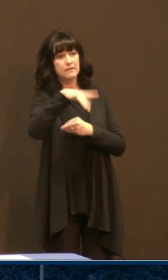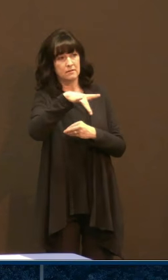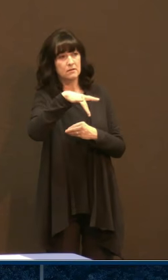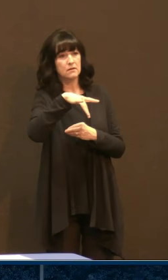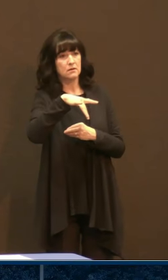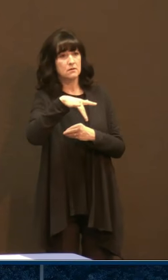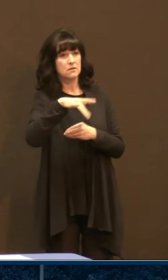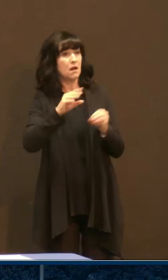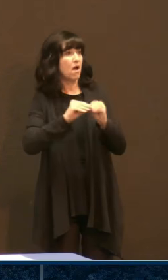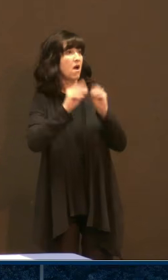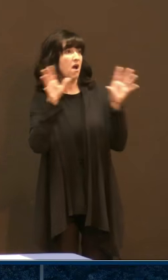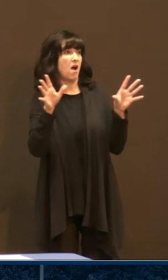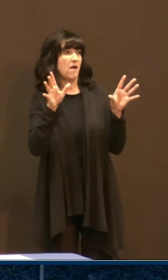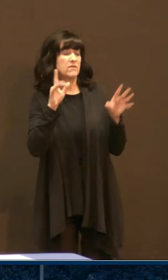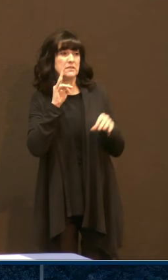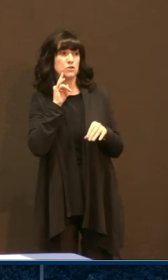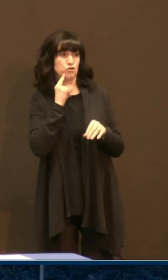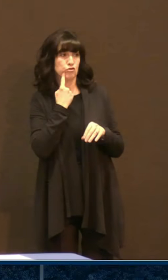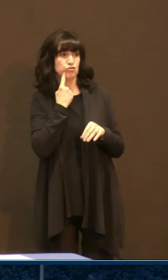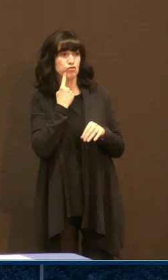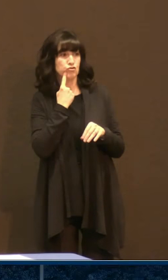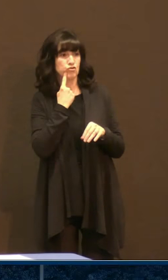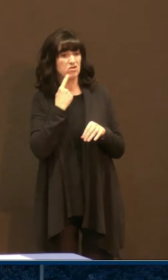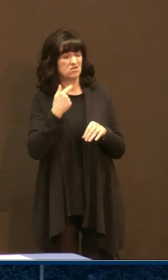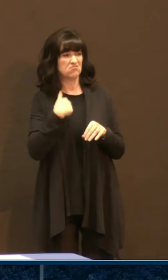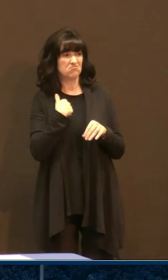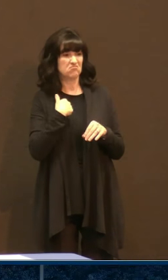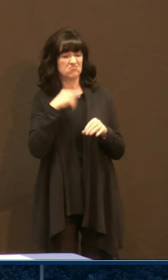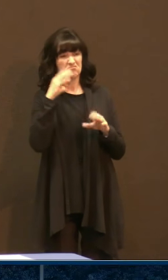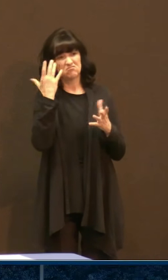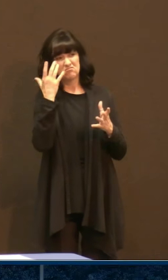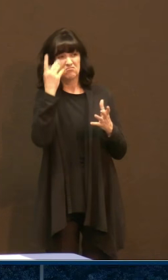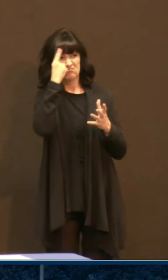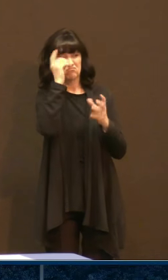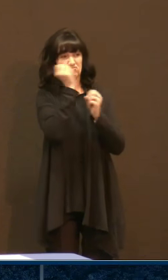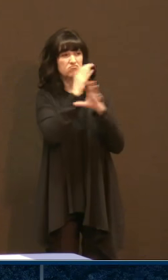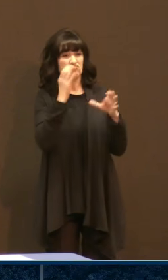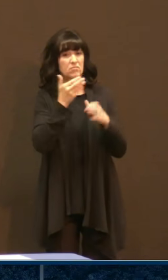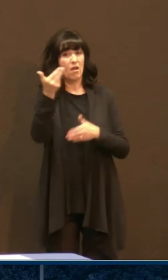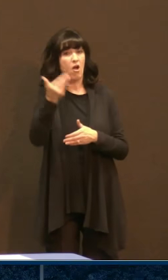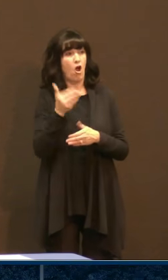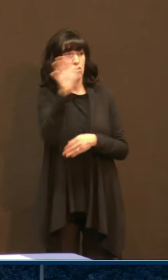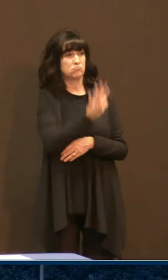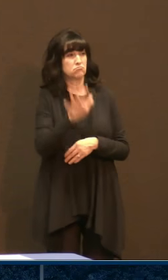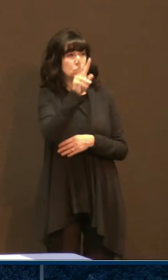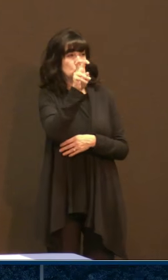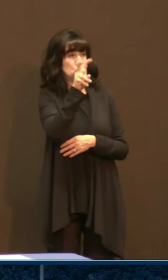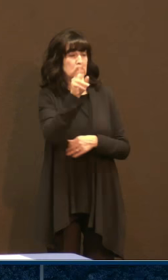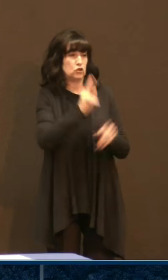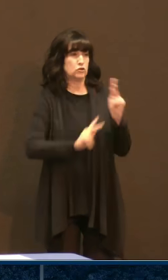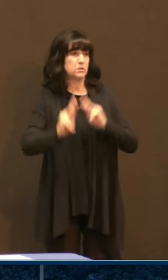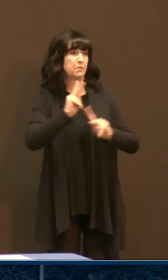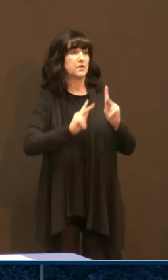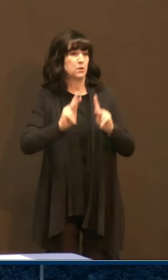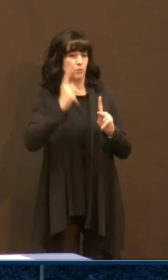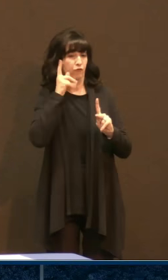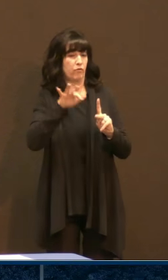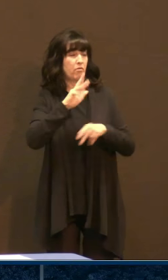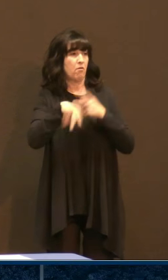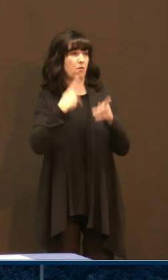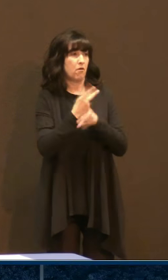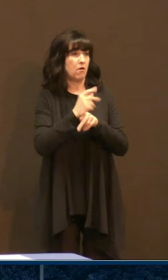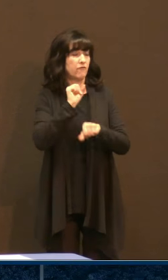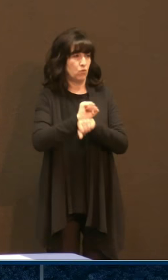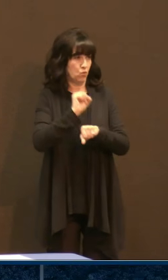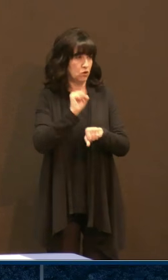it's obviously critical, and we're looking to hire probably somewhere around 200 people to do this work. So it's a